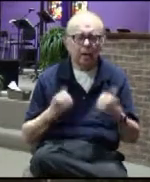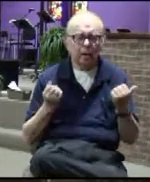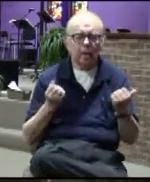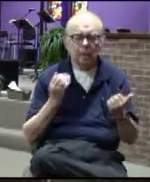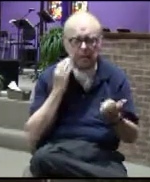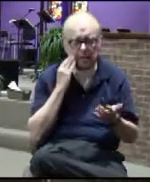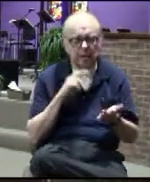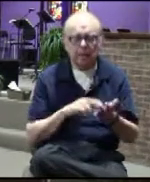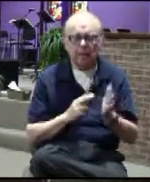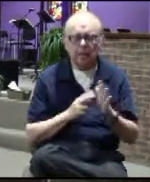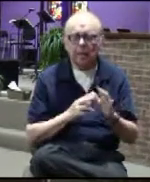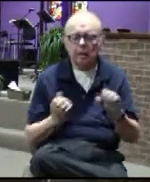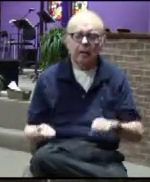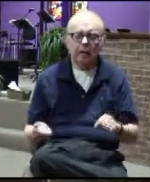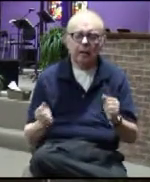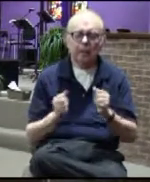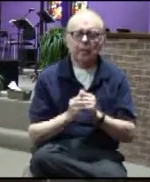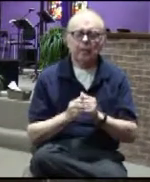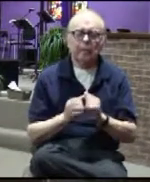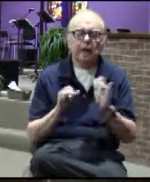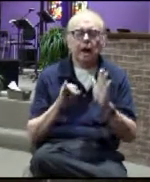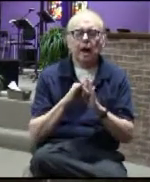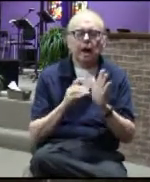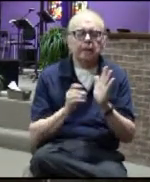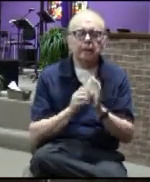and be identified with the Father